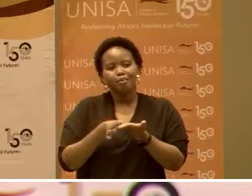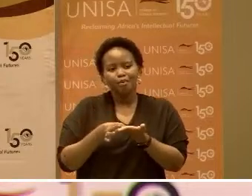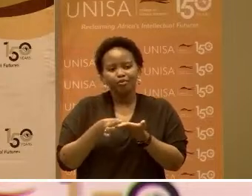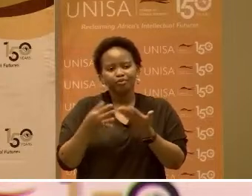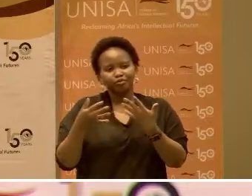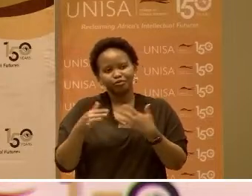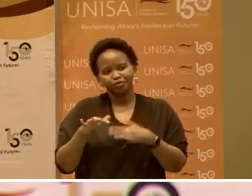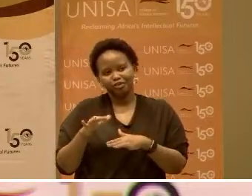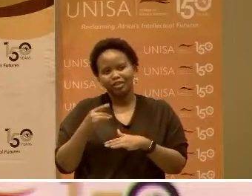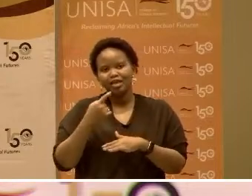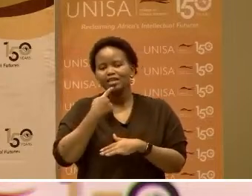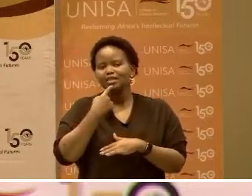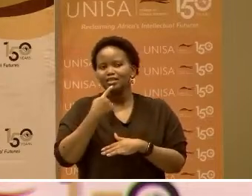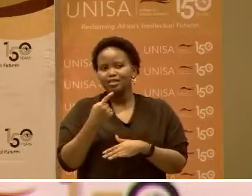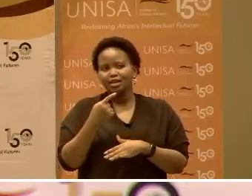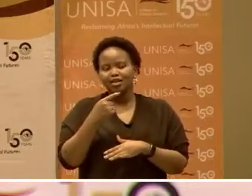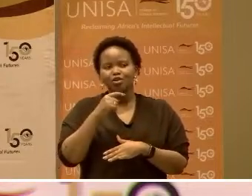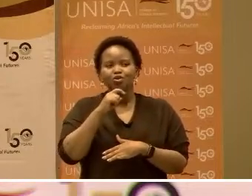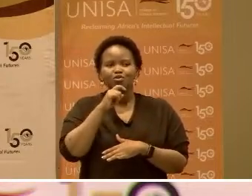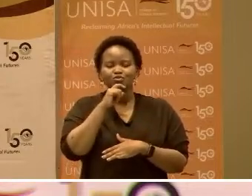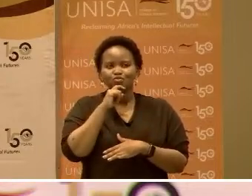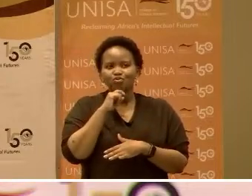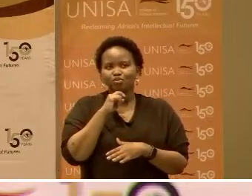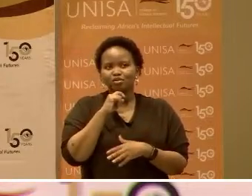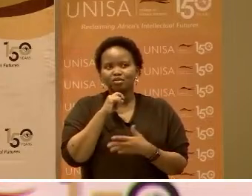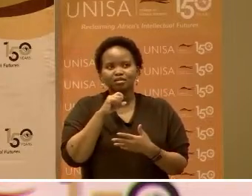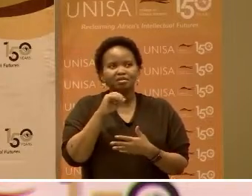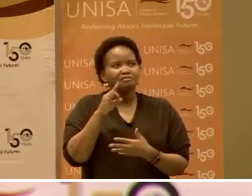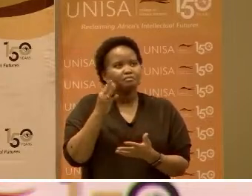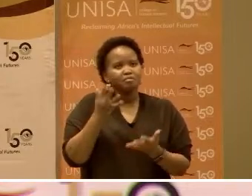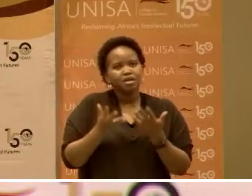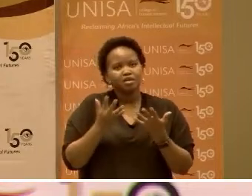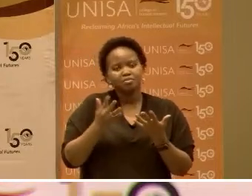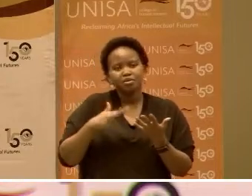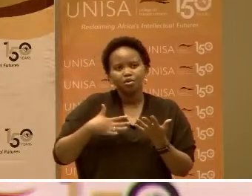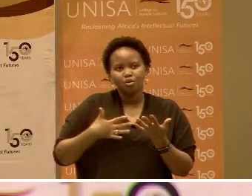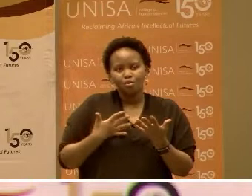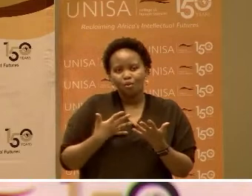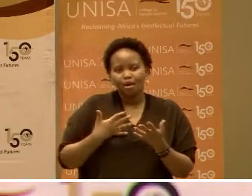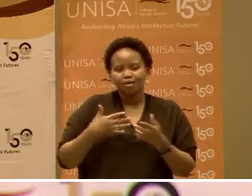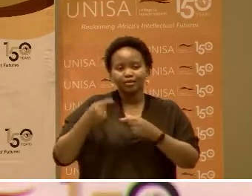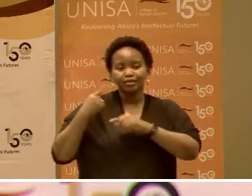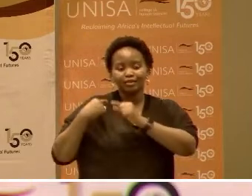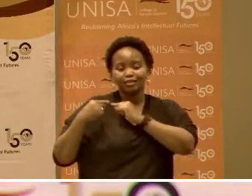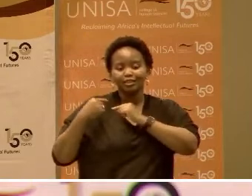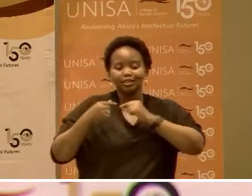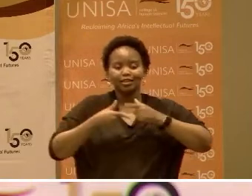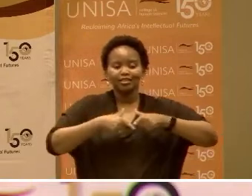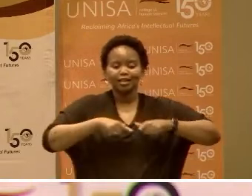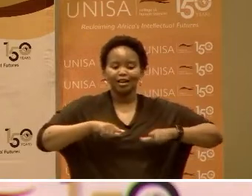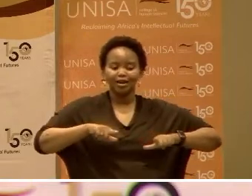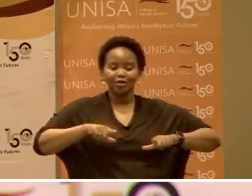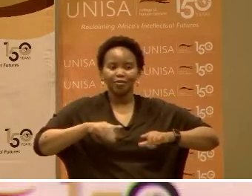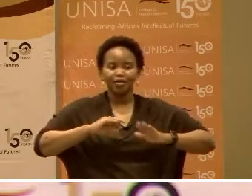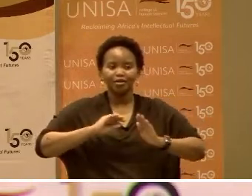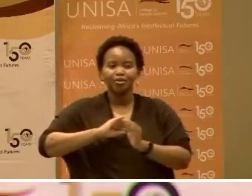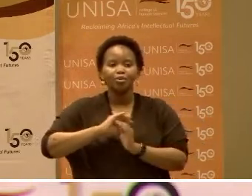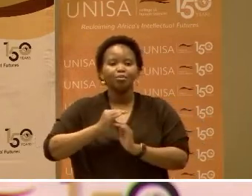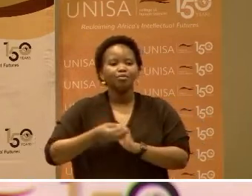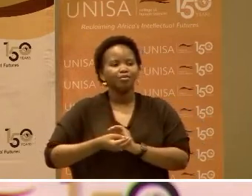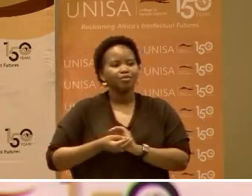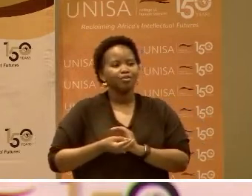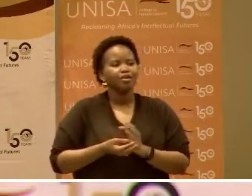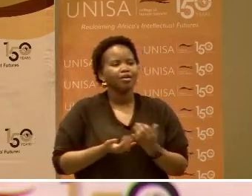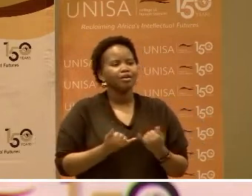be used to preserve our indigenous languages. And I'm going to throw Professor